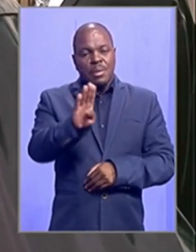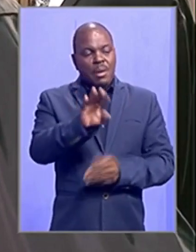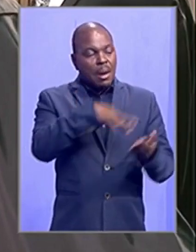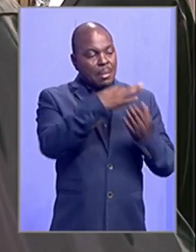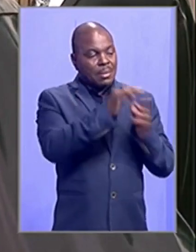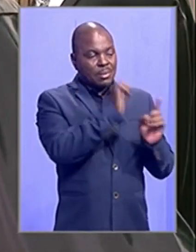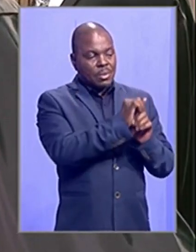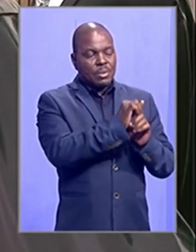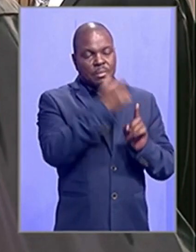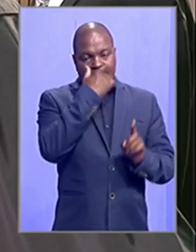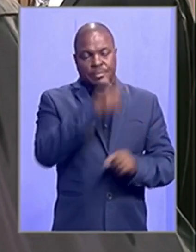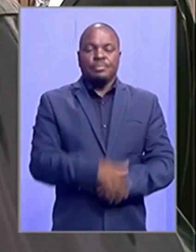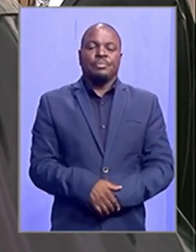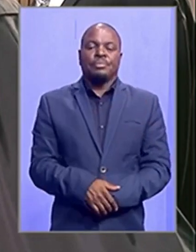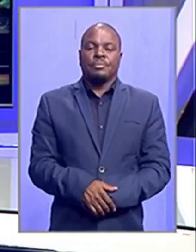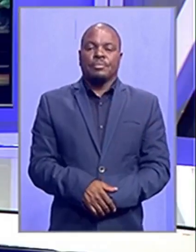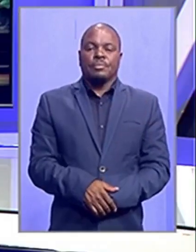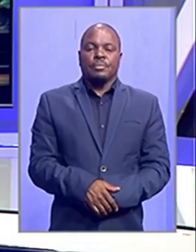ya Ramaphosa.